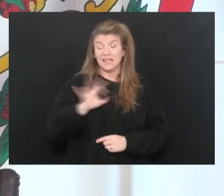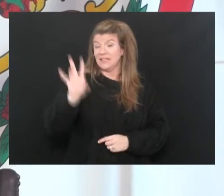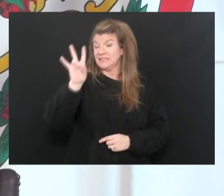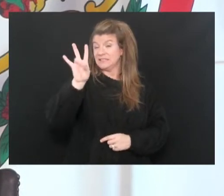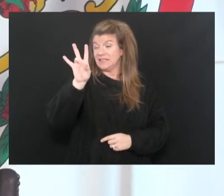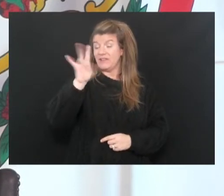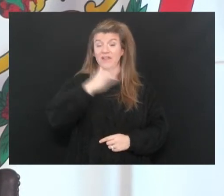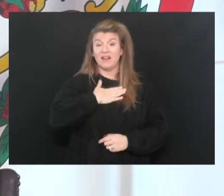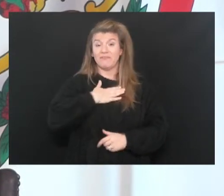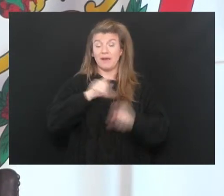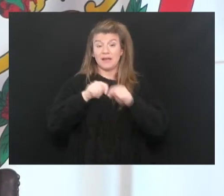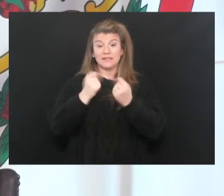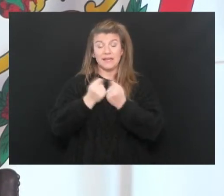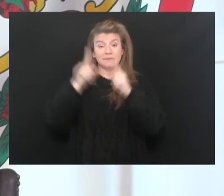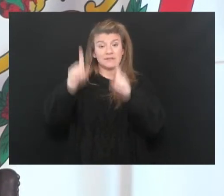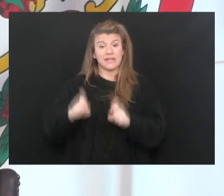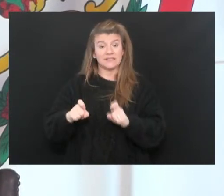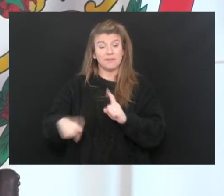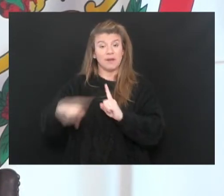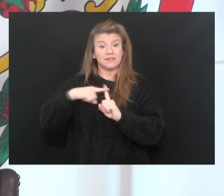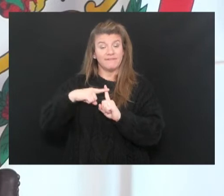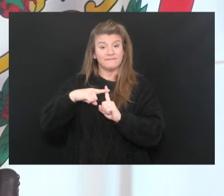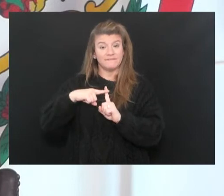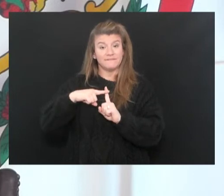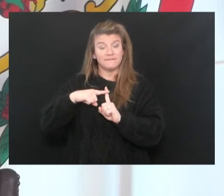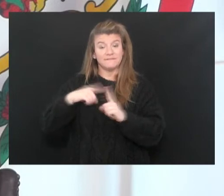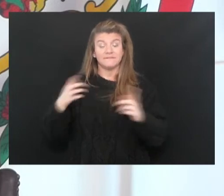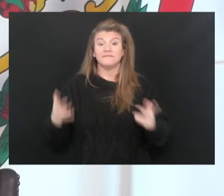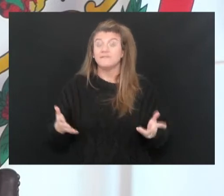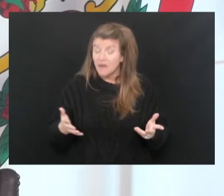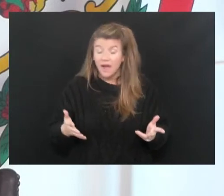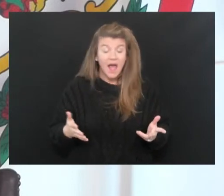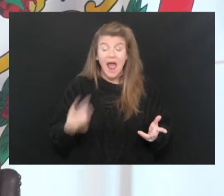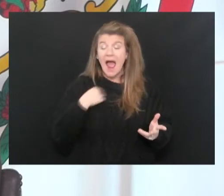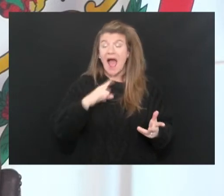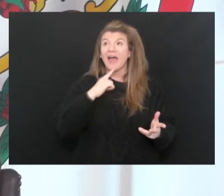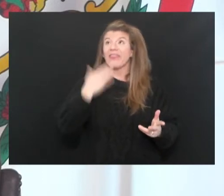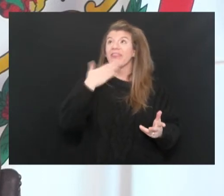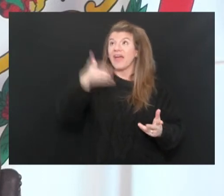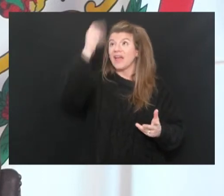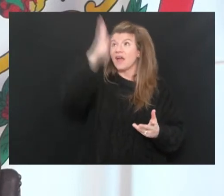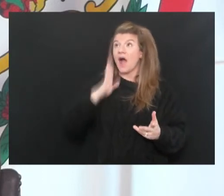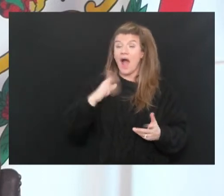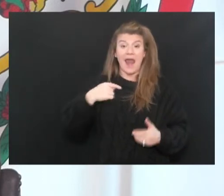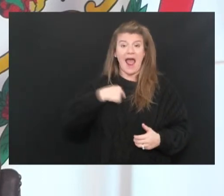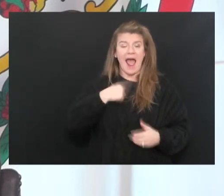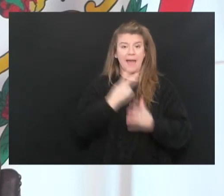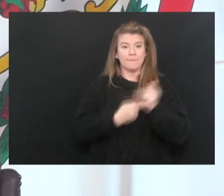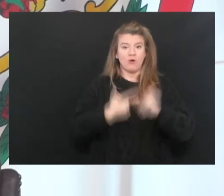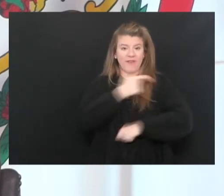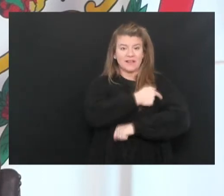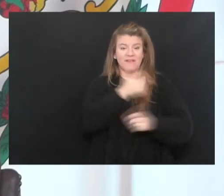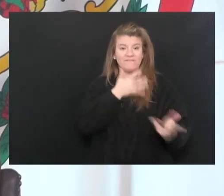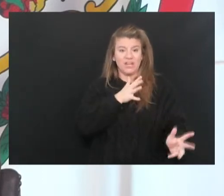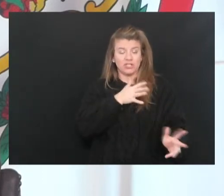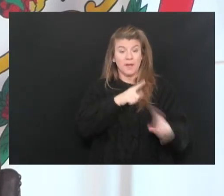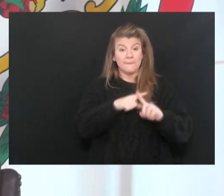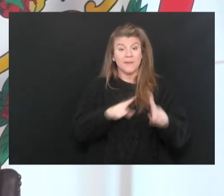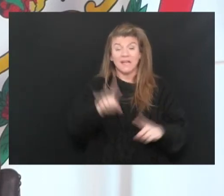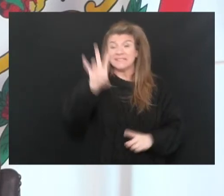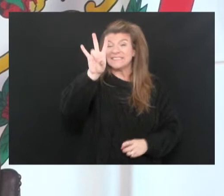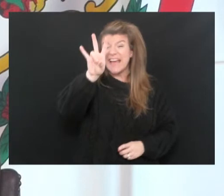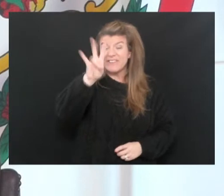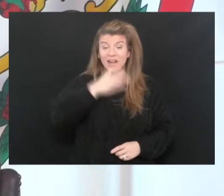team tested positive. I thank God above in every way that I had both the vaccinations, but 7 of